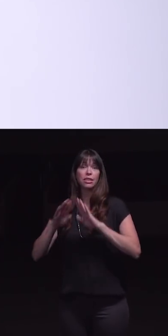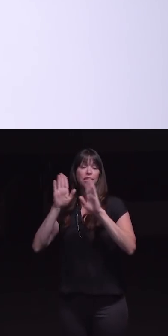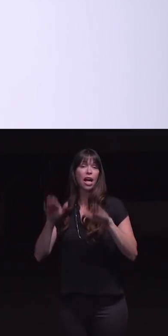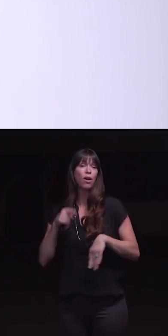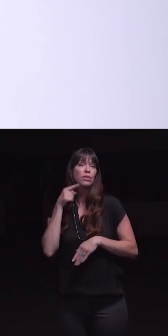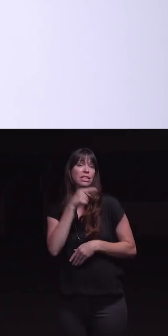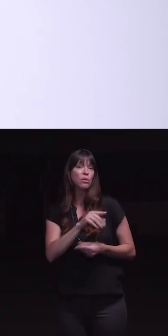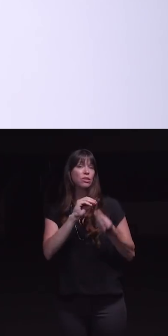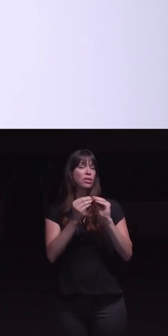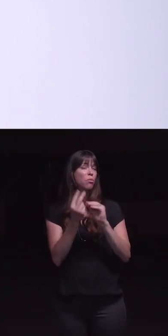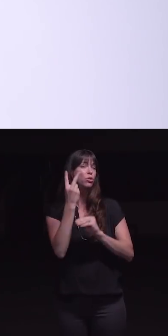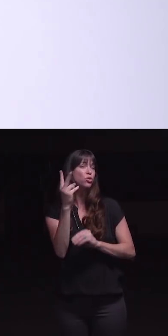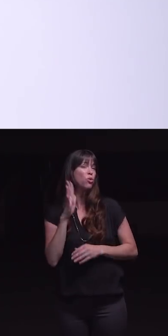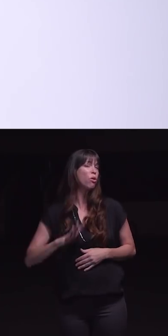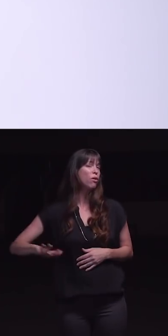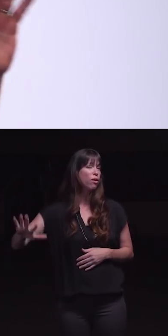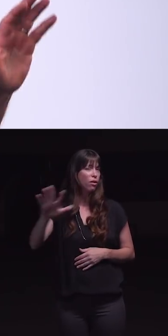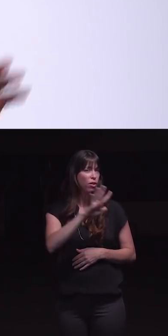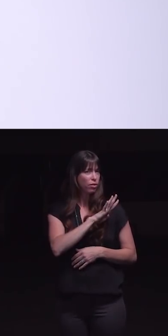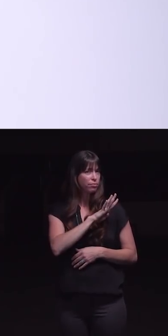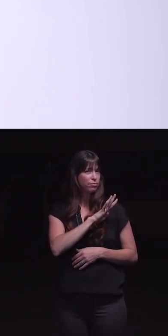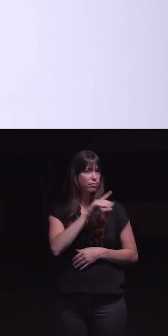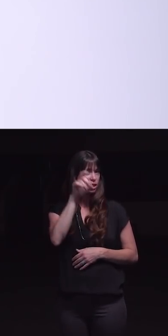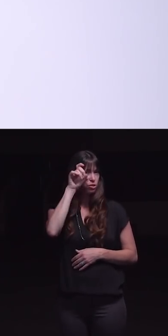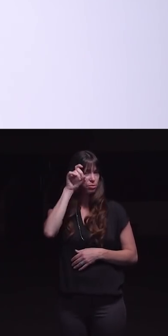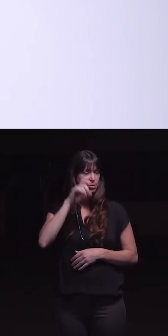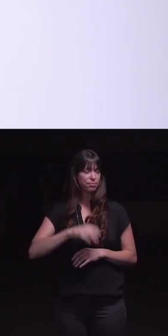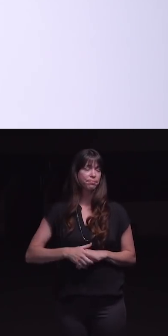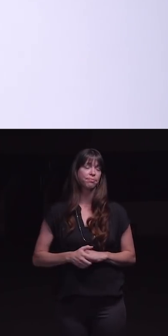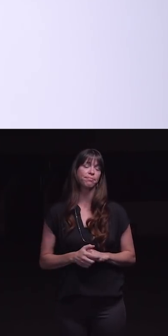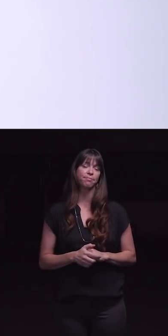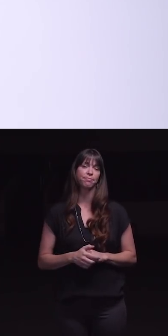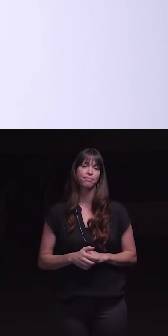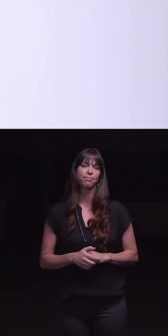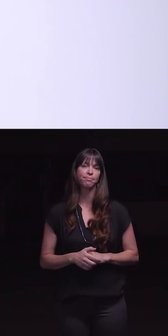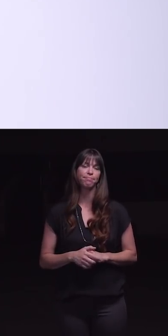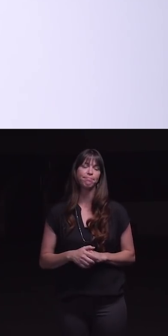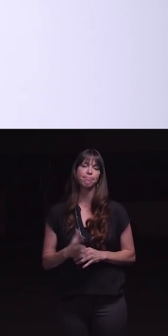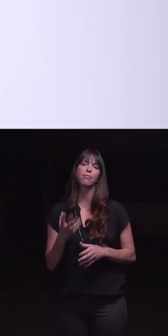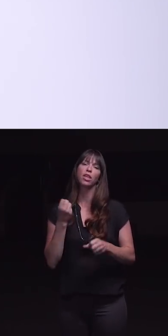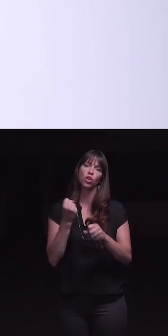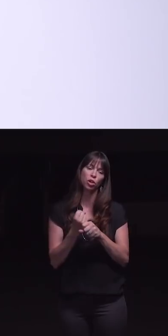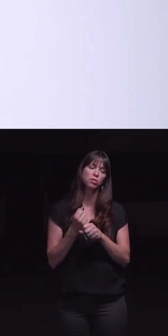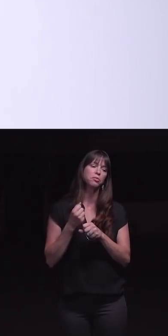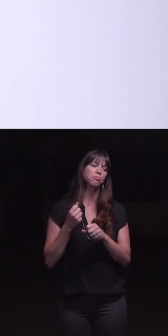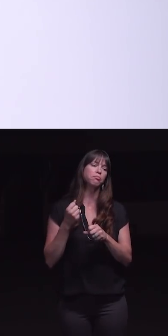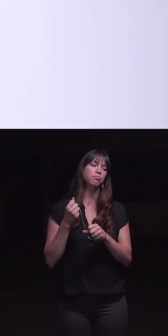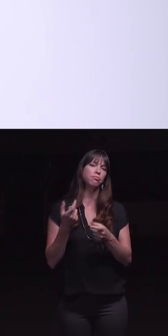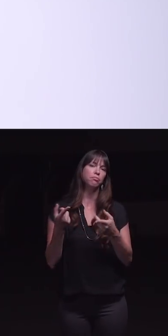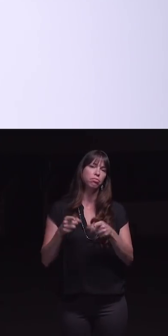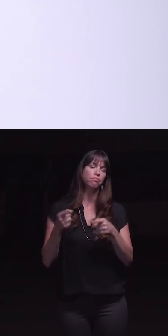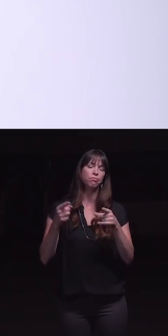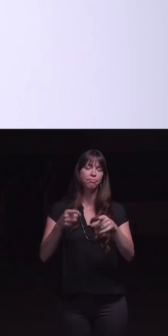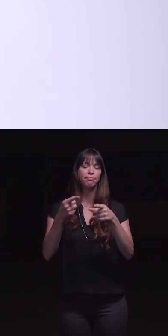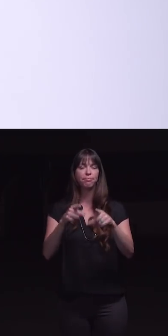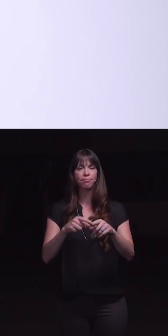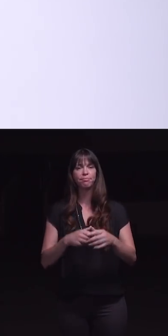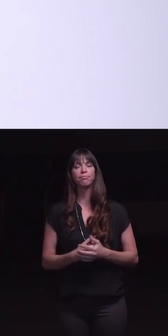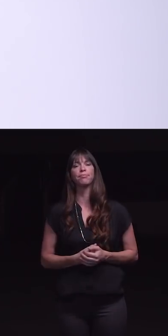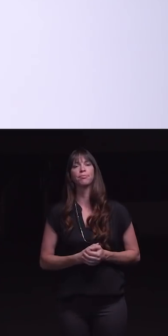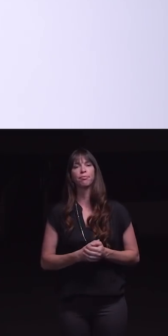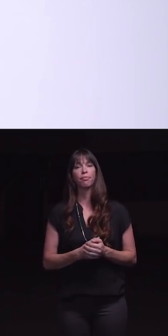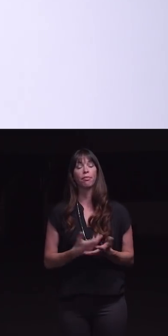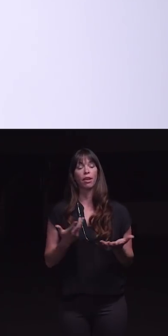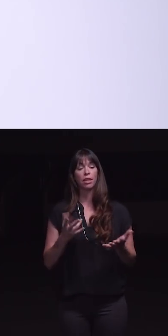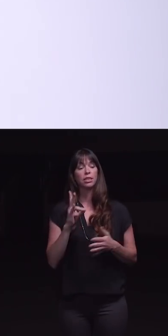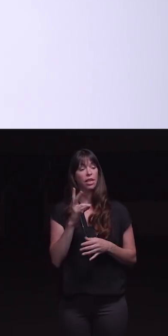was number two in all of Egypt. As the years rolled by, it came about